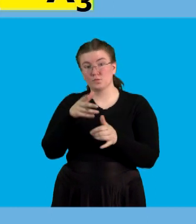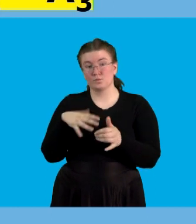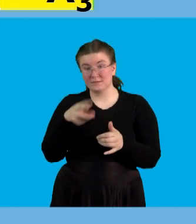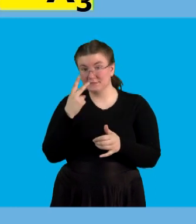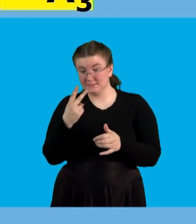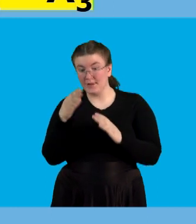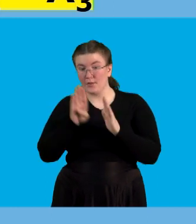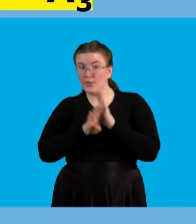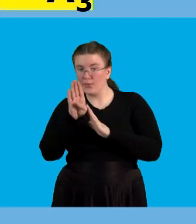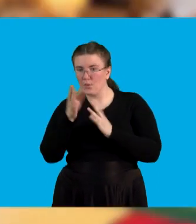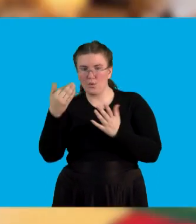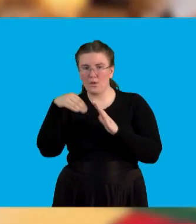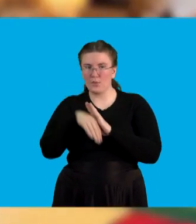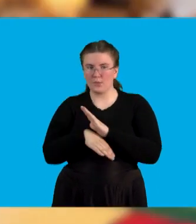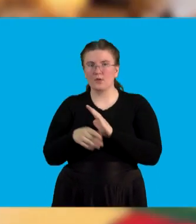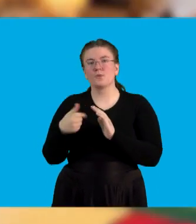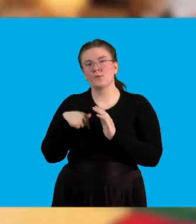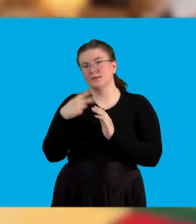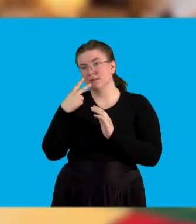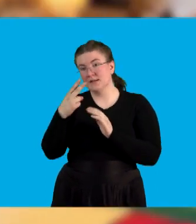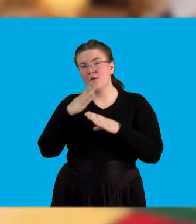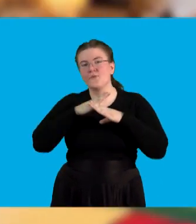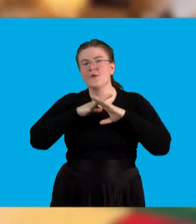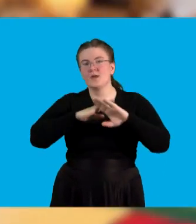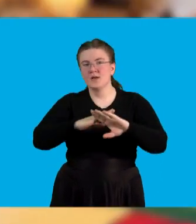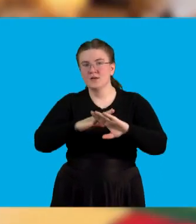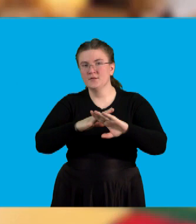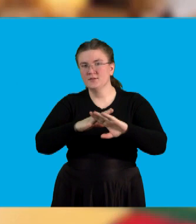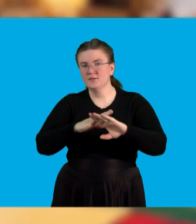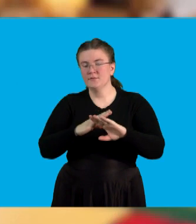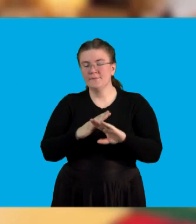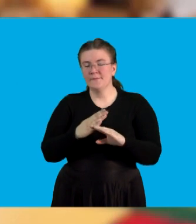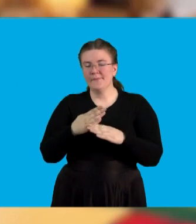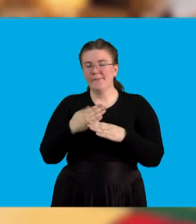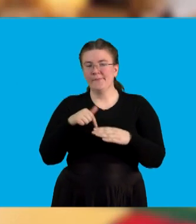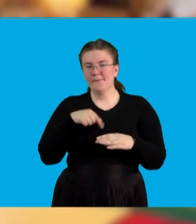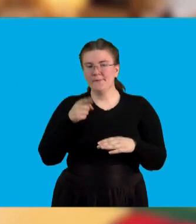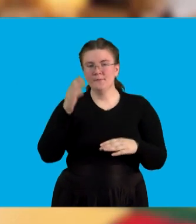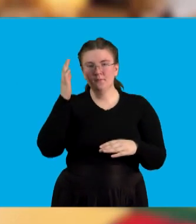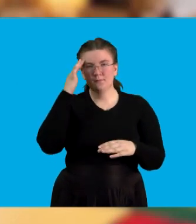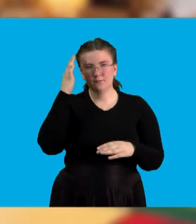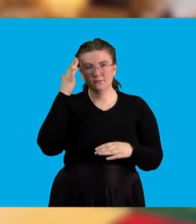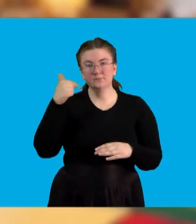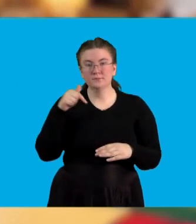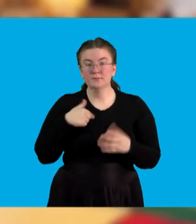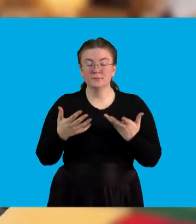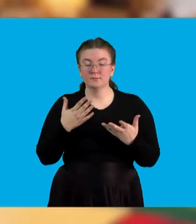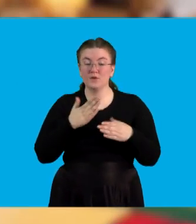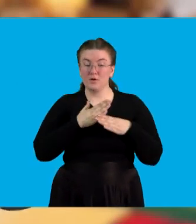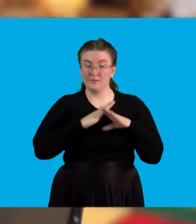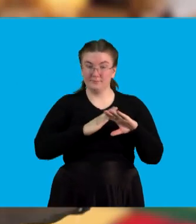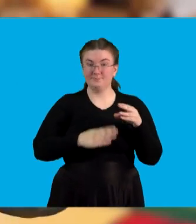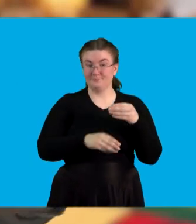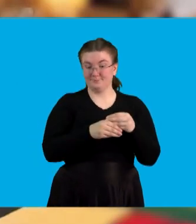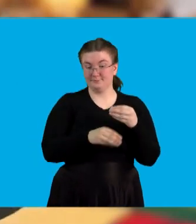has increased or the current has decreased, we're going to be looking at the resistors as our bulbs. So we need to know that when we